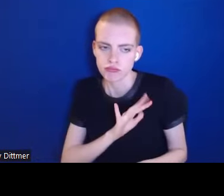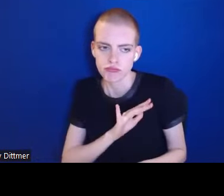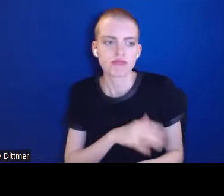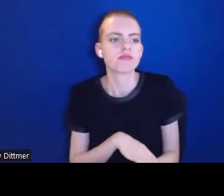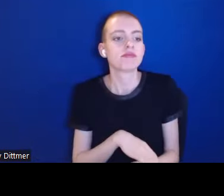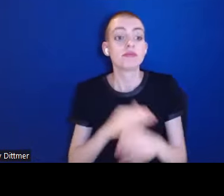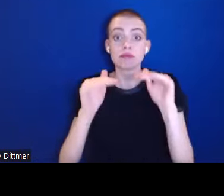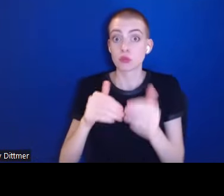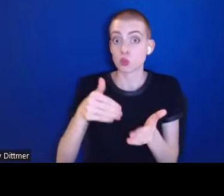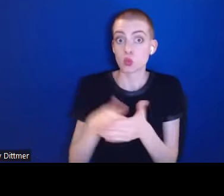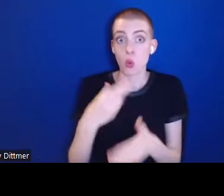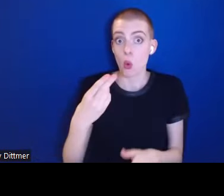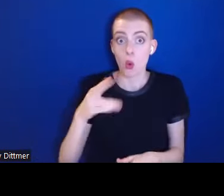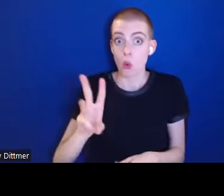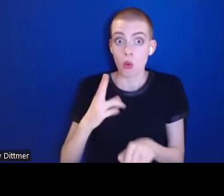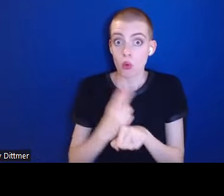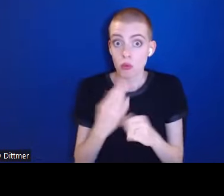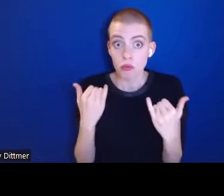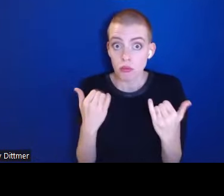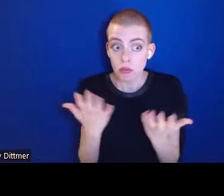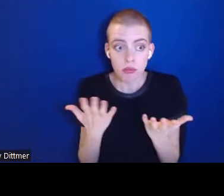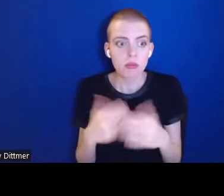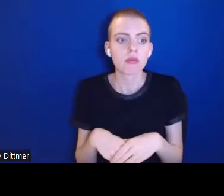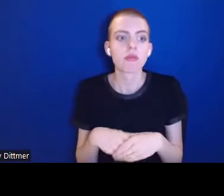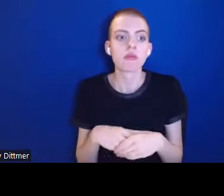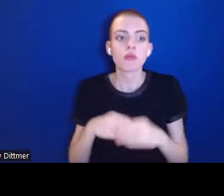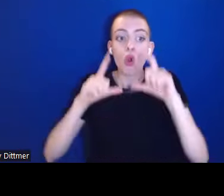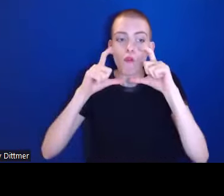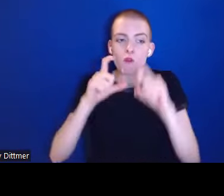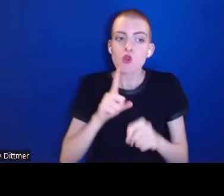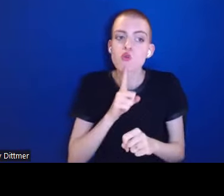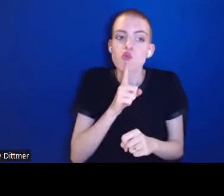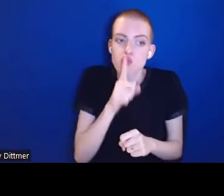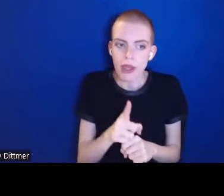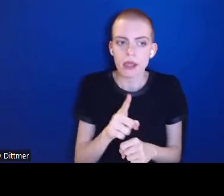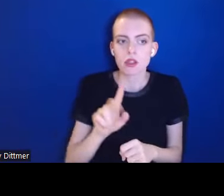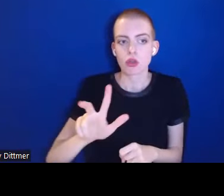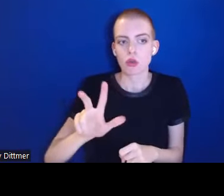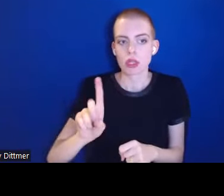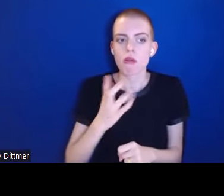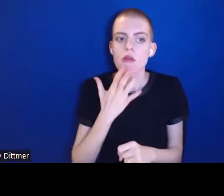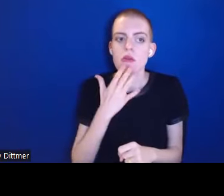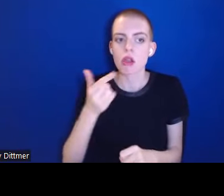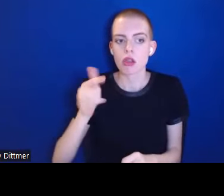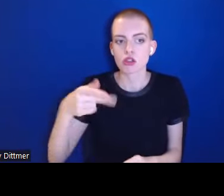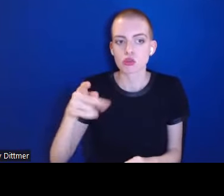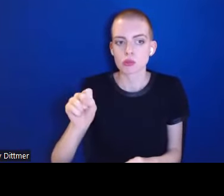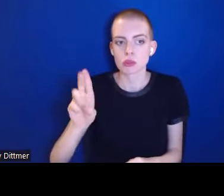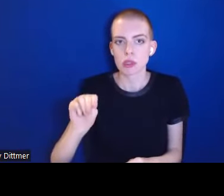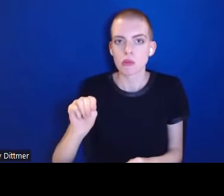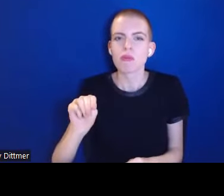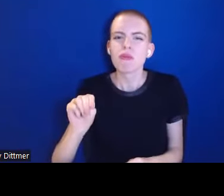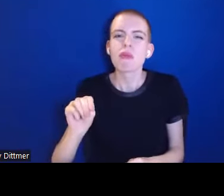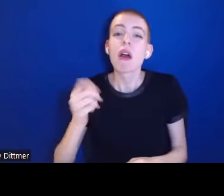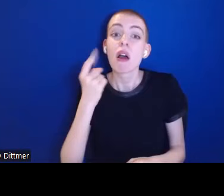hardware that we're using, we got a photorealistic 3D colored gypsum printer, which has weight to it, so the artifacts have weight,